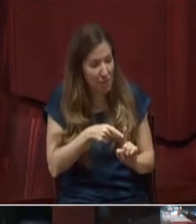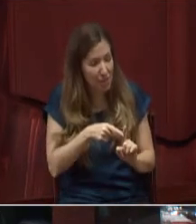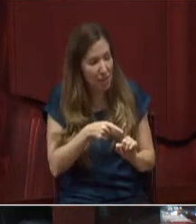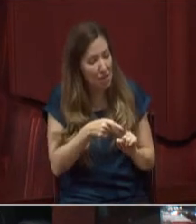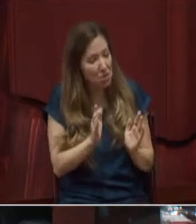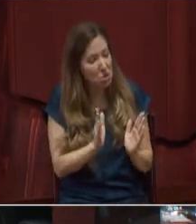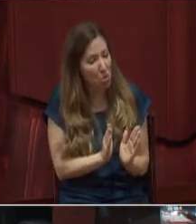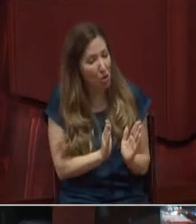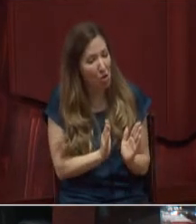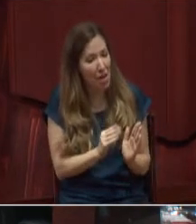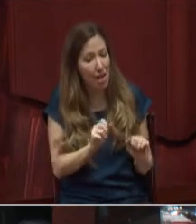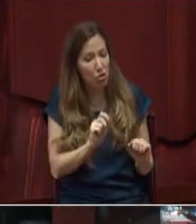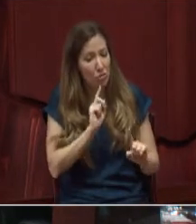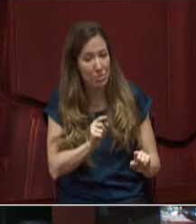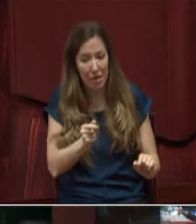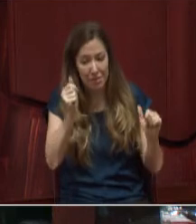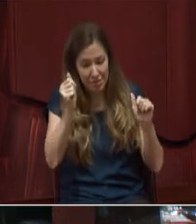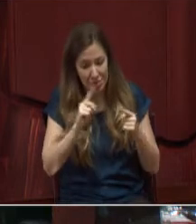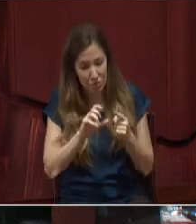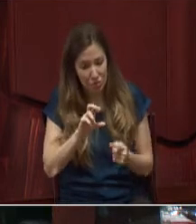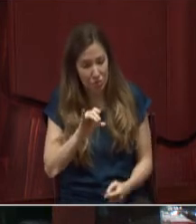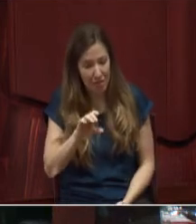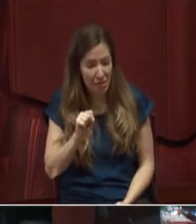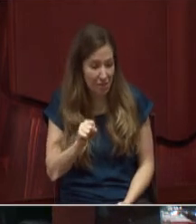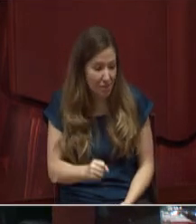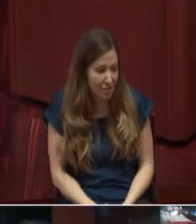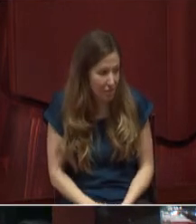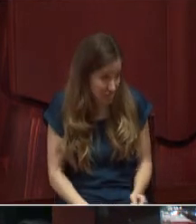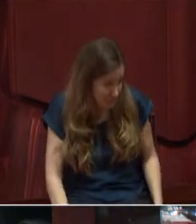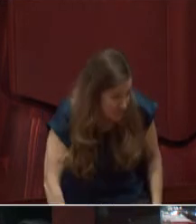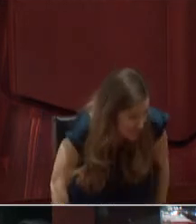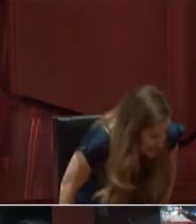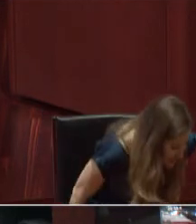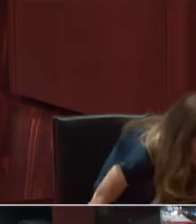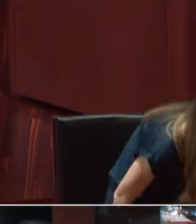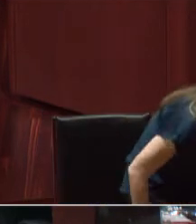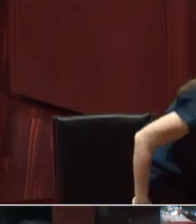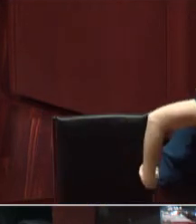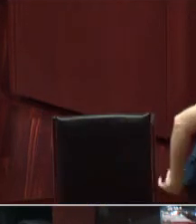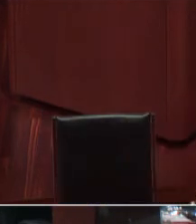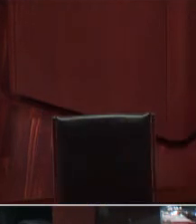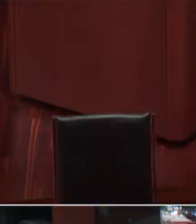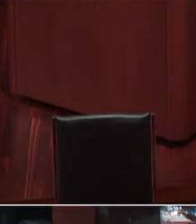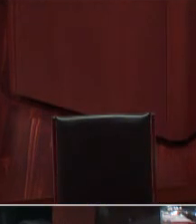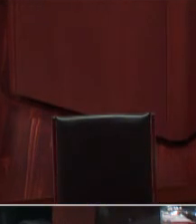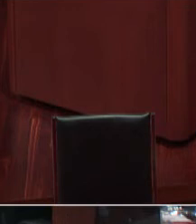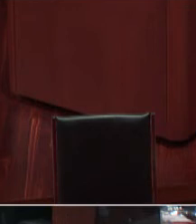lean and could respond and quickly to crises. Yeah. Yeah. Making a point that's a little bit off topic here,